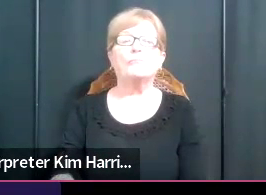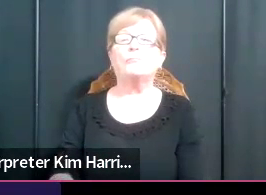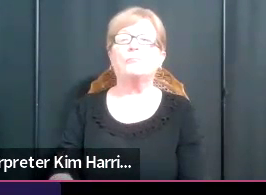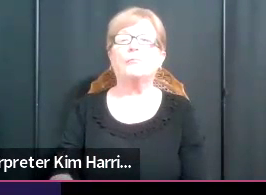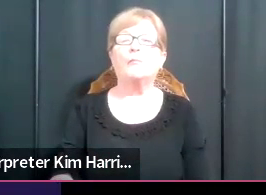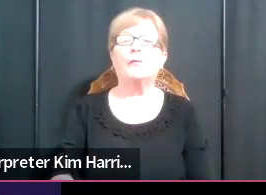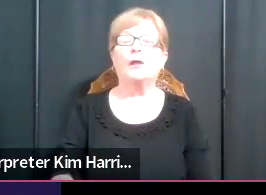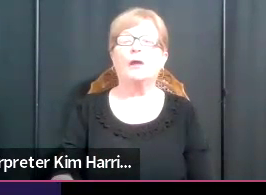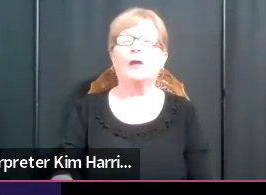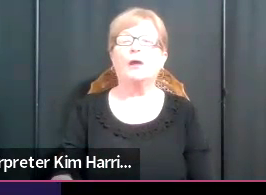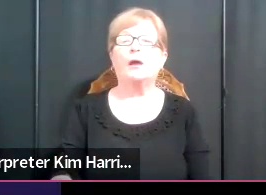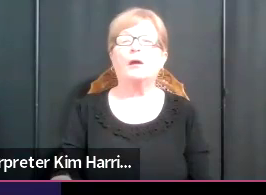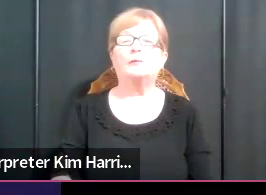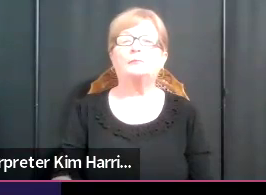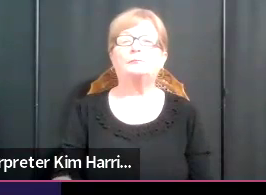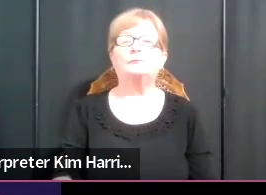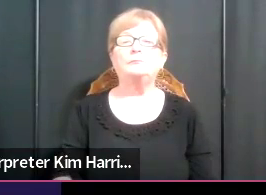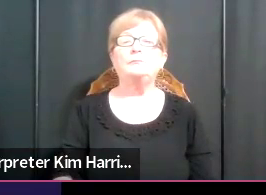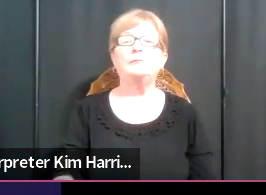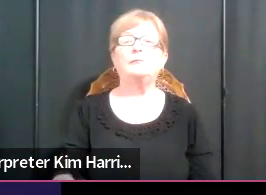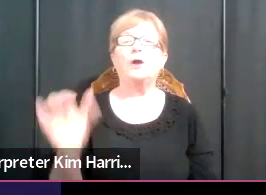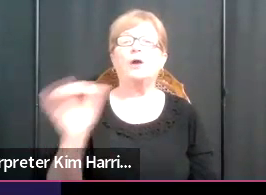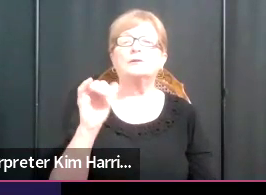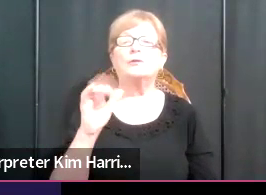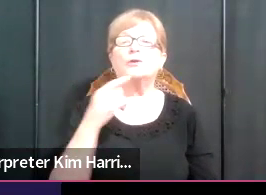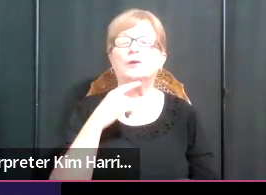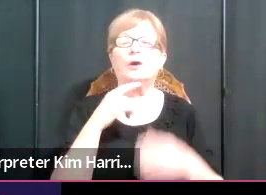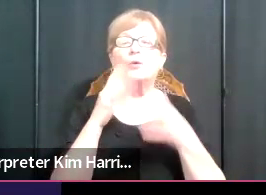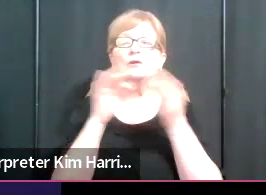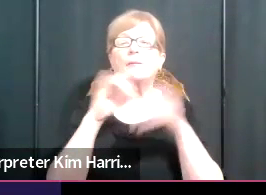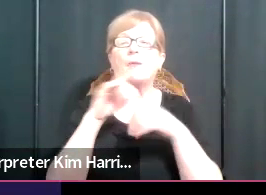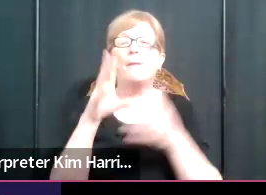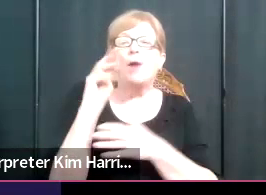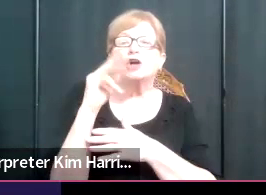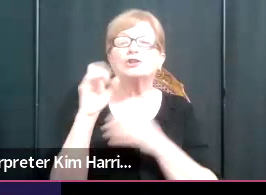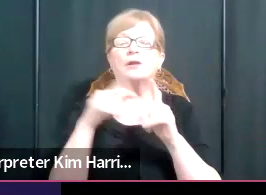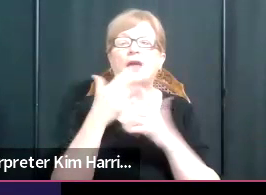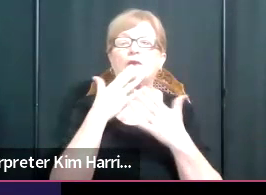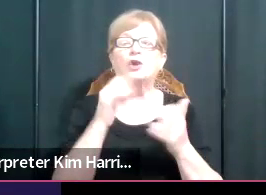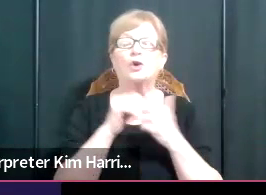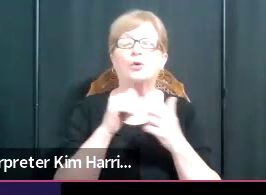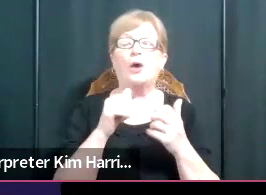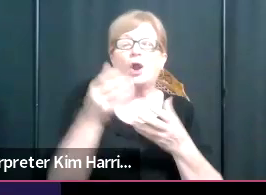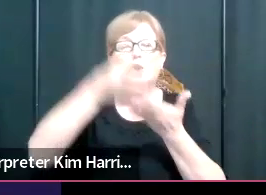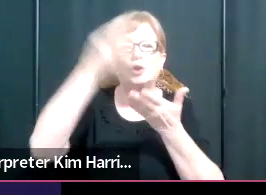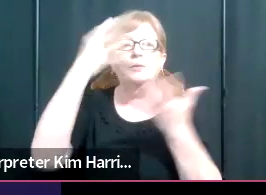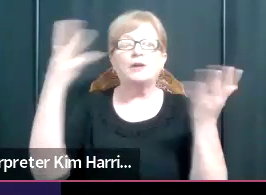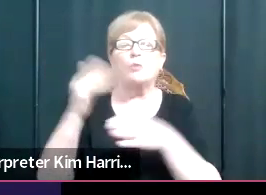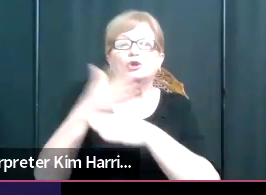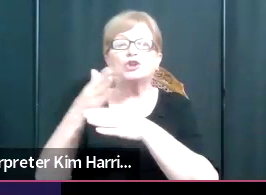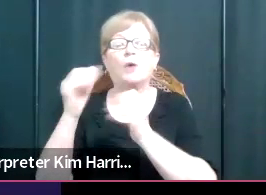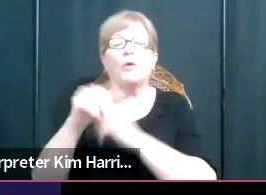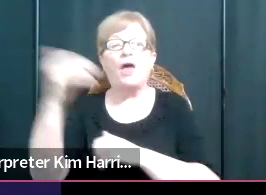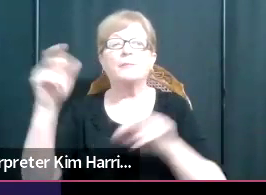There's also a message from Marcia that says, thank you, I learned so much that I'll share with others and maybe